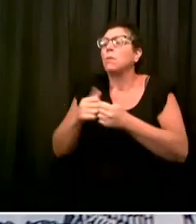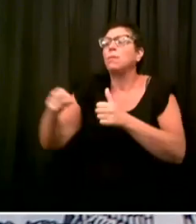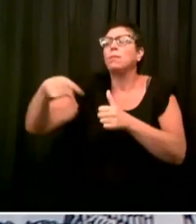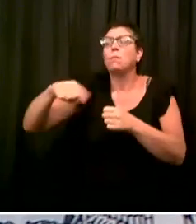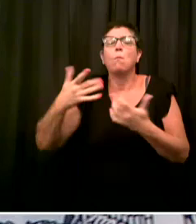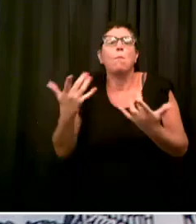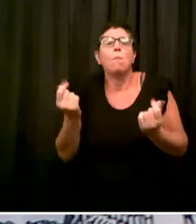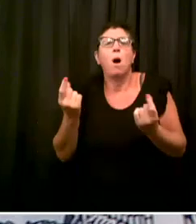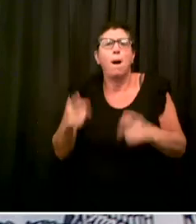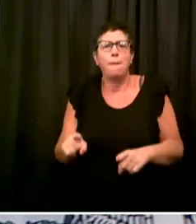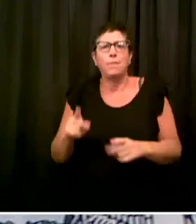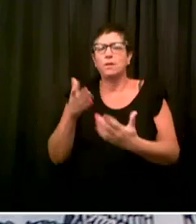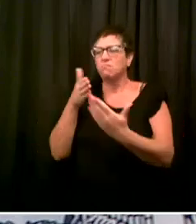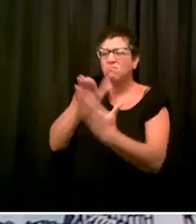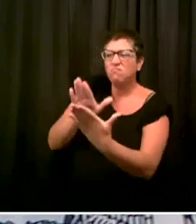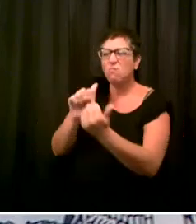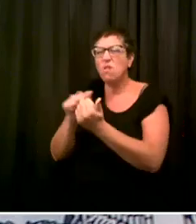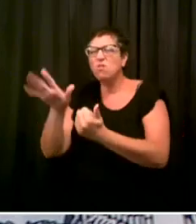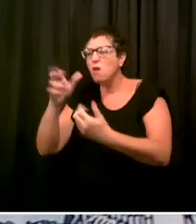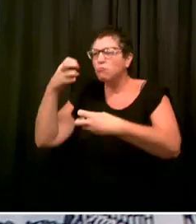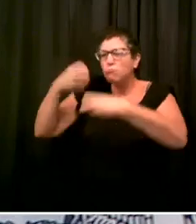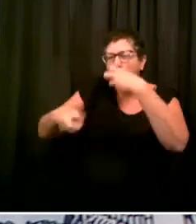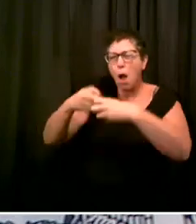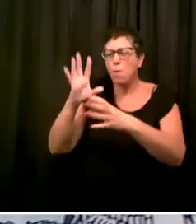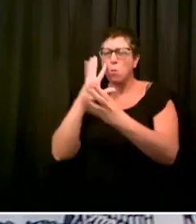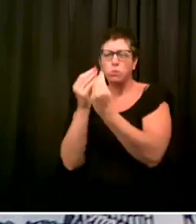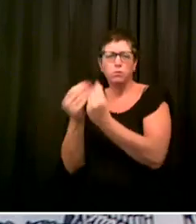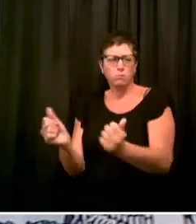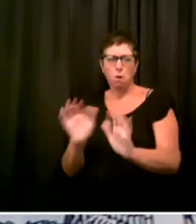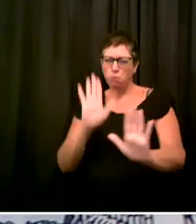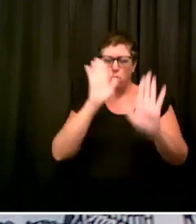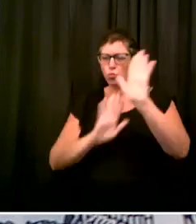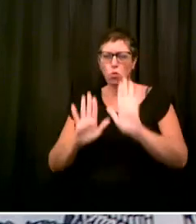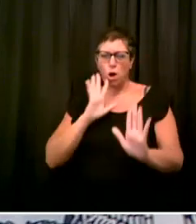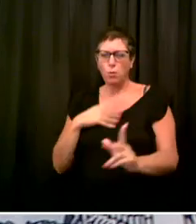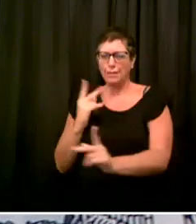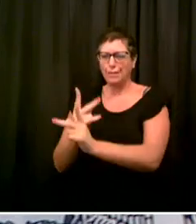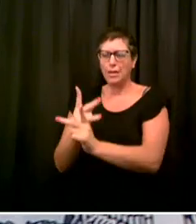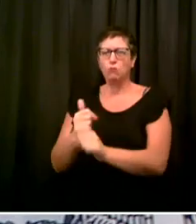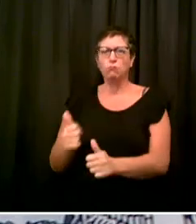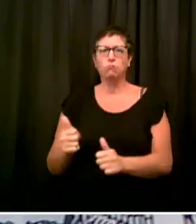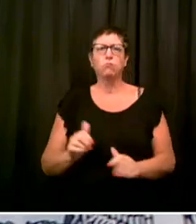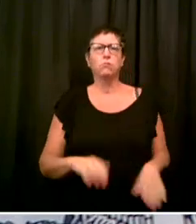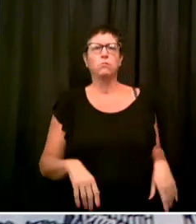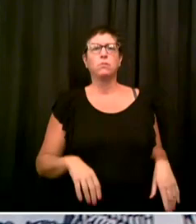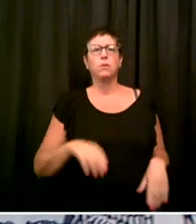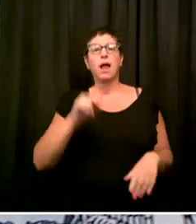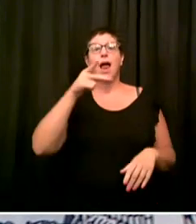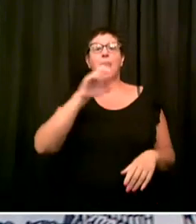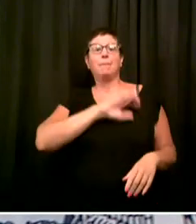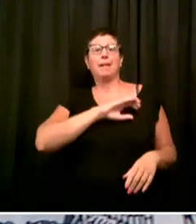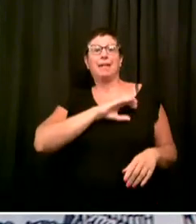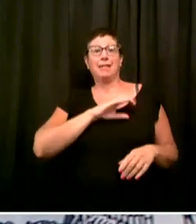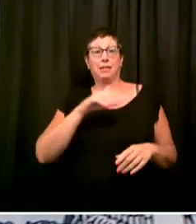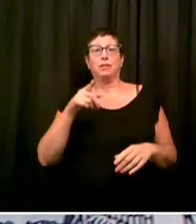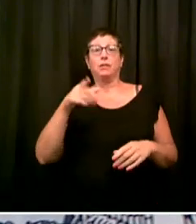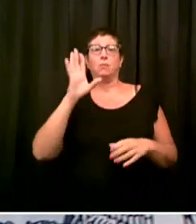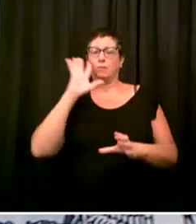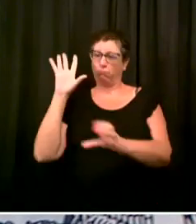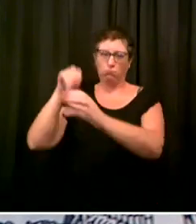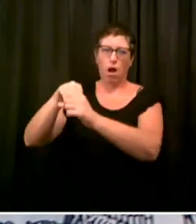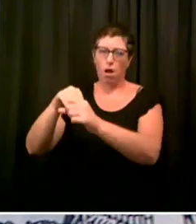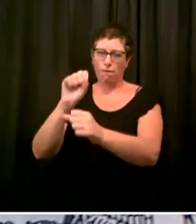I've had this conversation with Commissioner Shea. NYPD absolutely continues to participate on a precinct level. There was a more